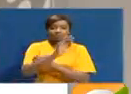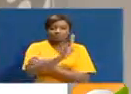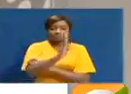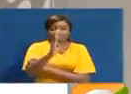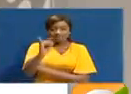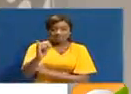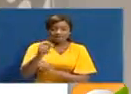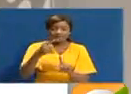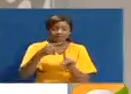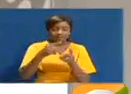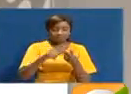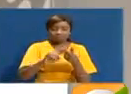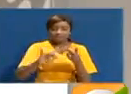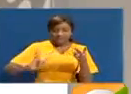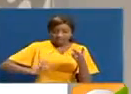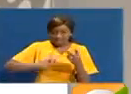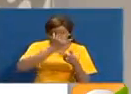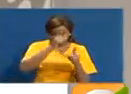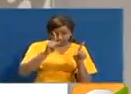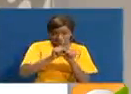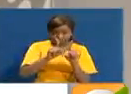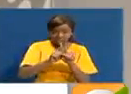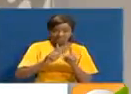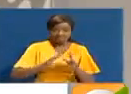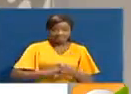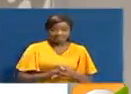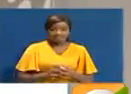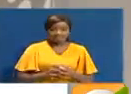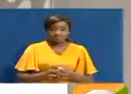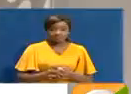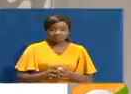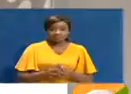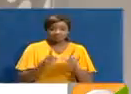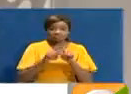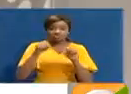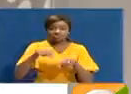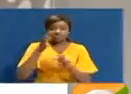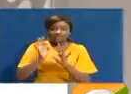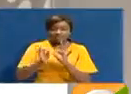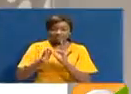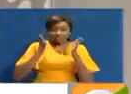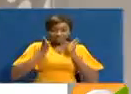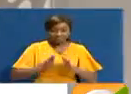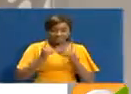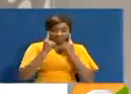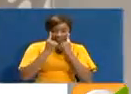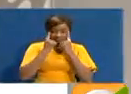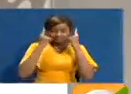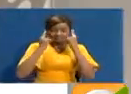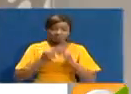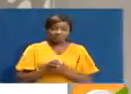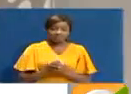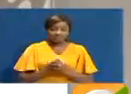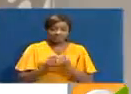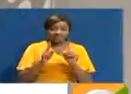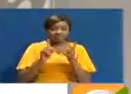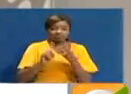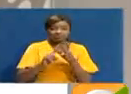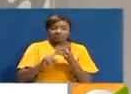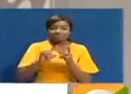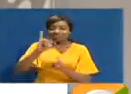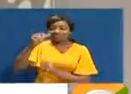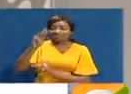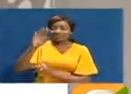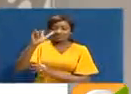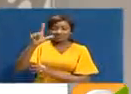that, there was Laikipia that made it 11th. Yulanzale is our sign language gangster, and Jamila is